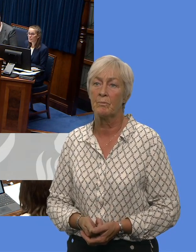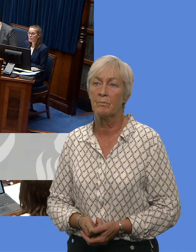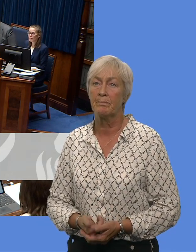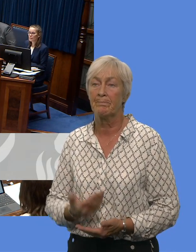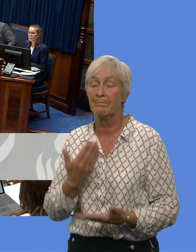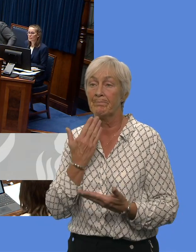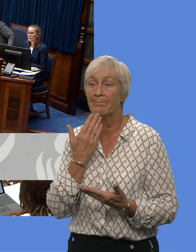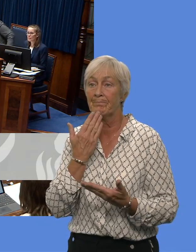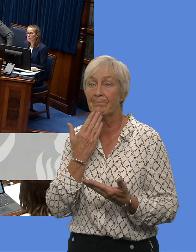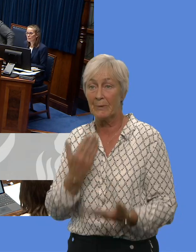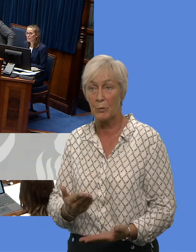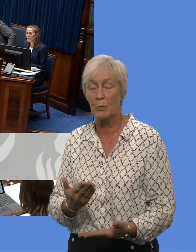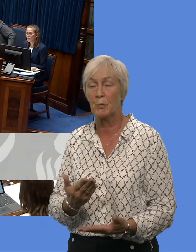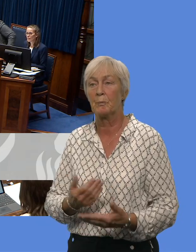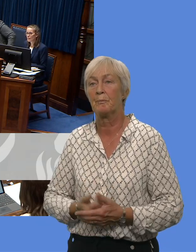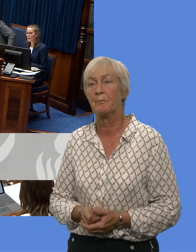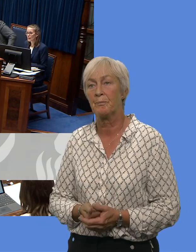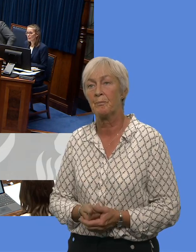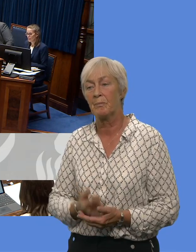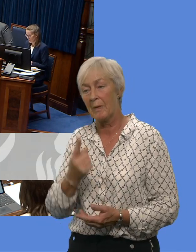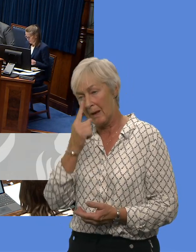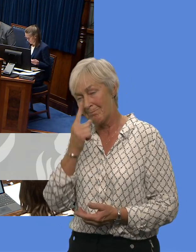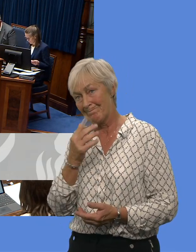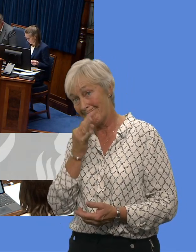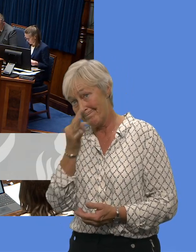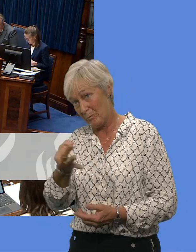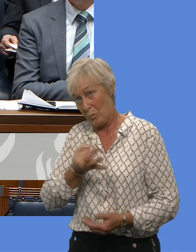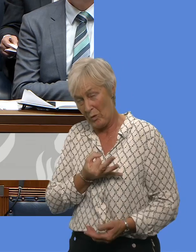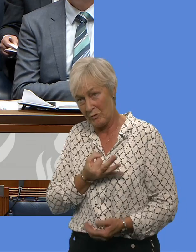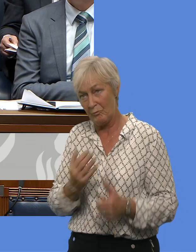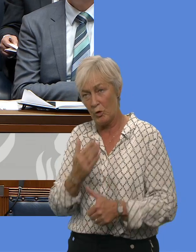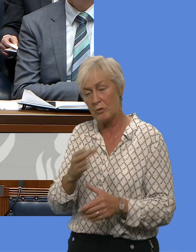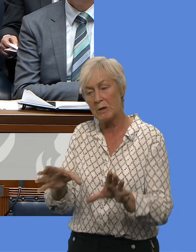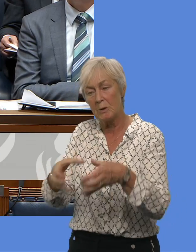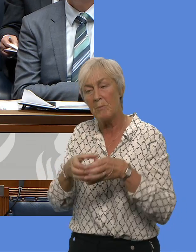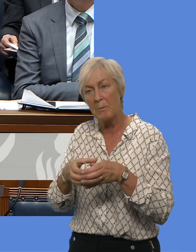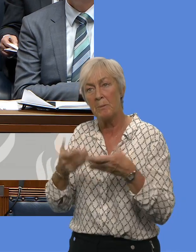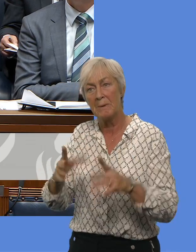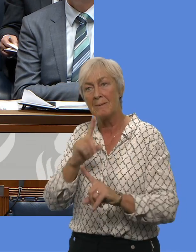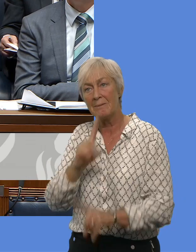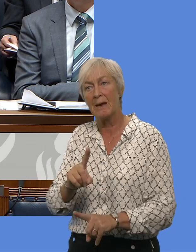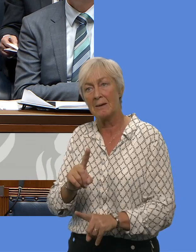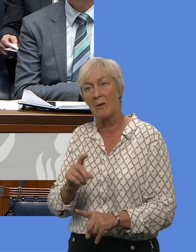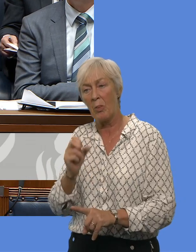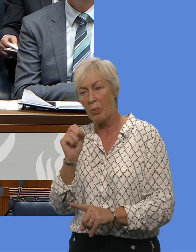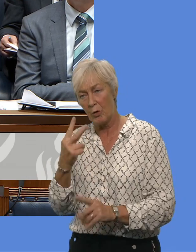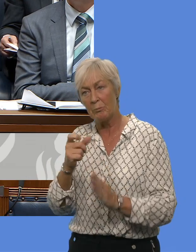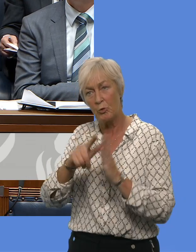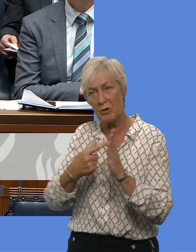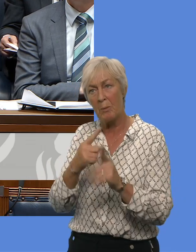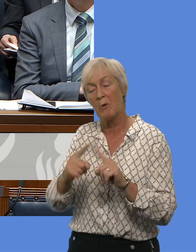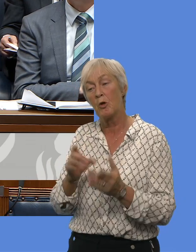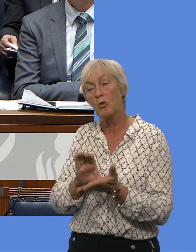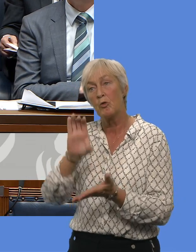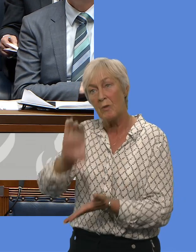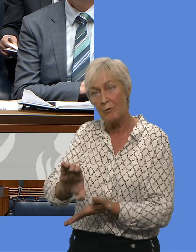Thank you, Mr. Speaker. I thank the member for his question. The Department, as I've indicated, about the 13 capital, but of course the revenue